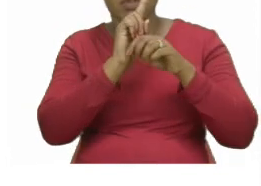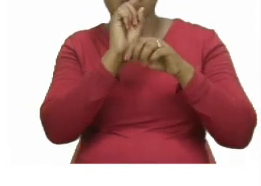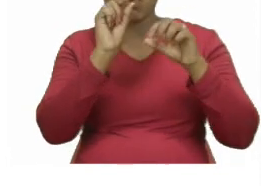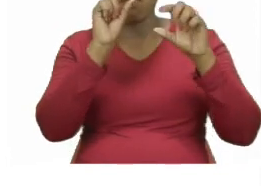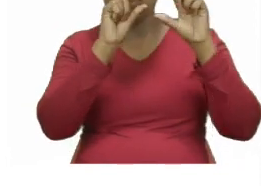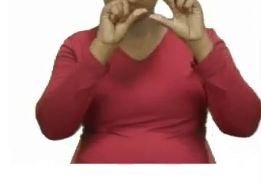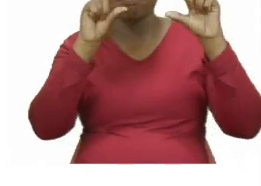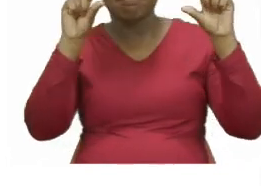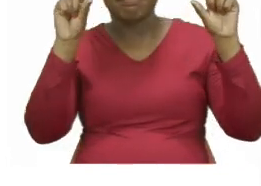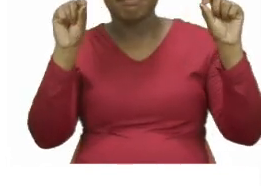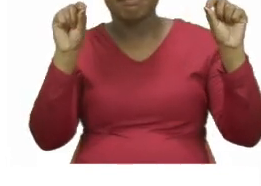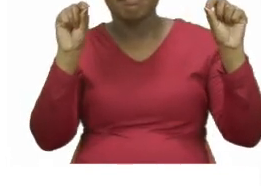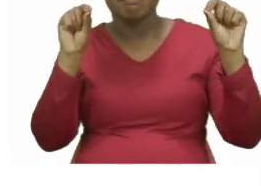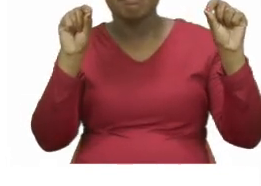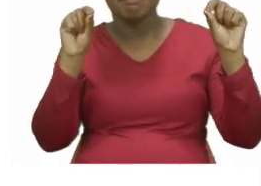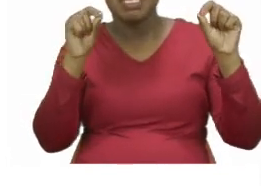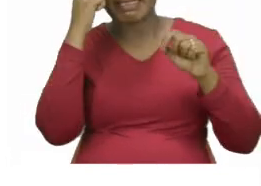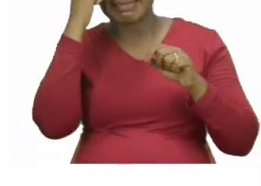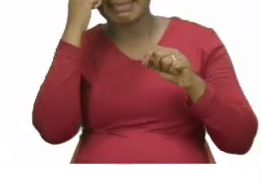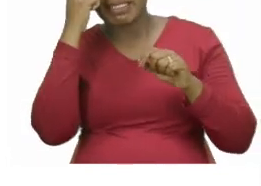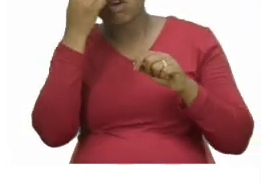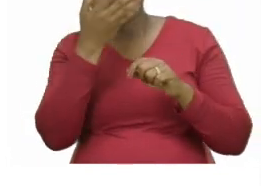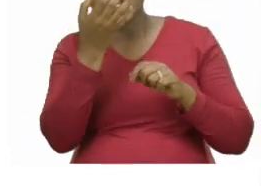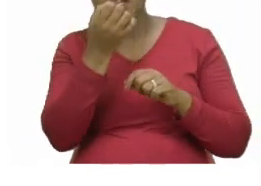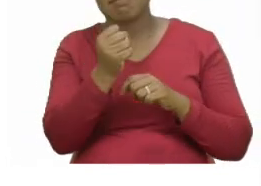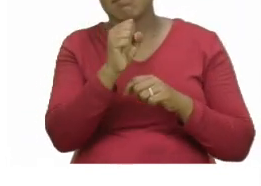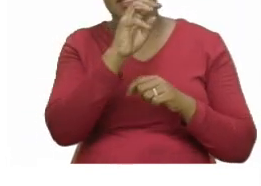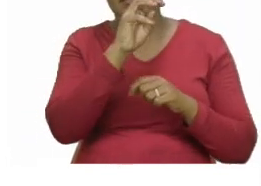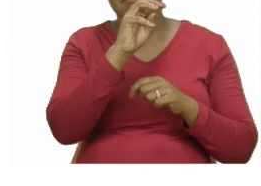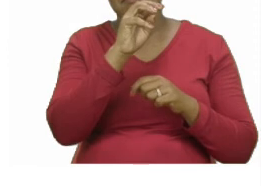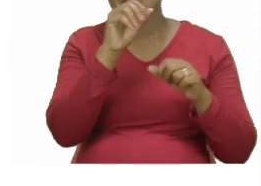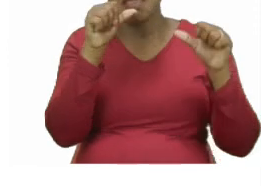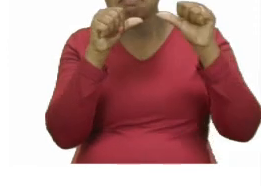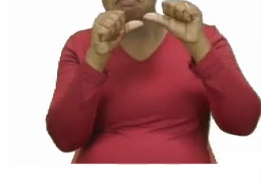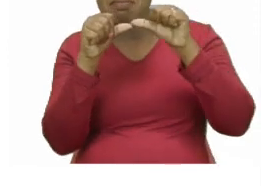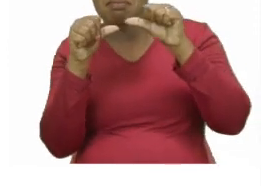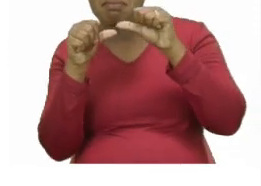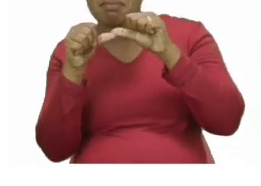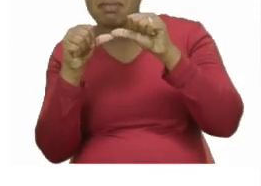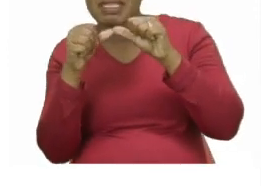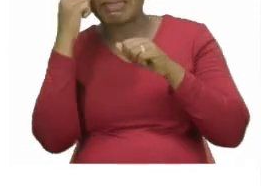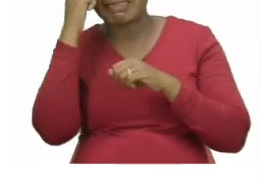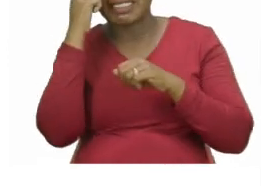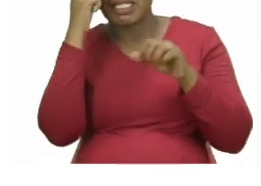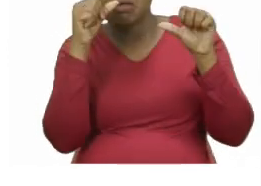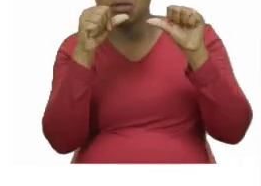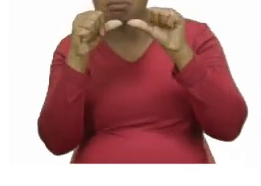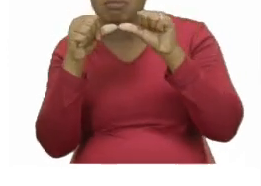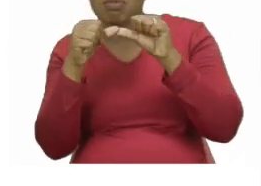the measurements. So you have to guess the measurement for each item and write it